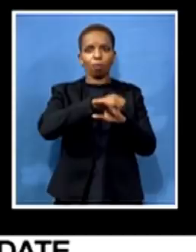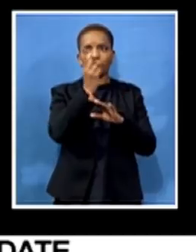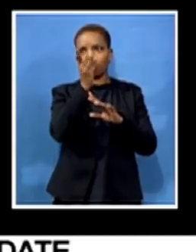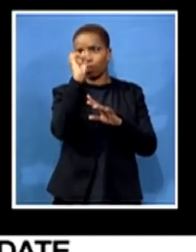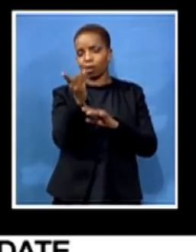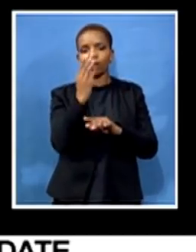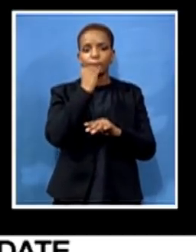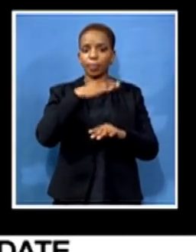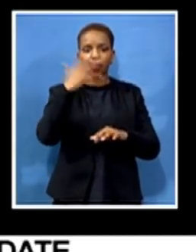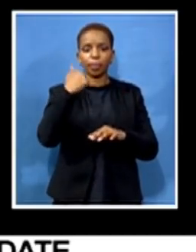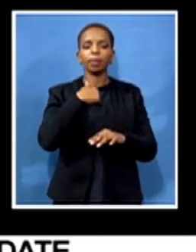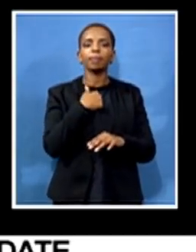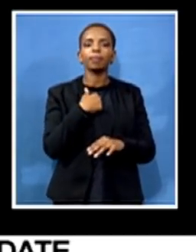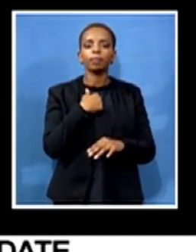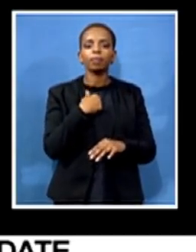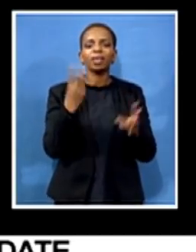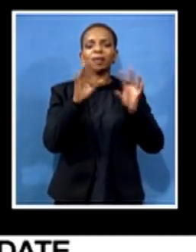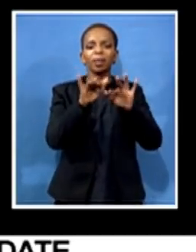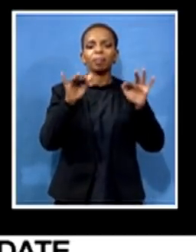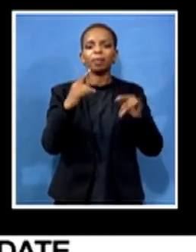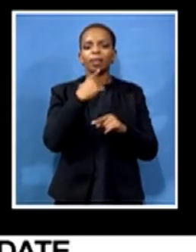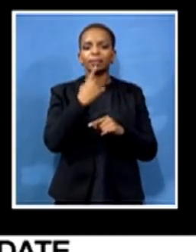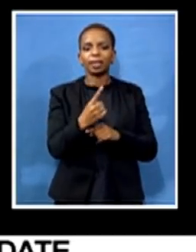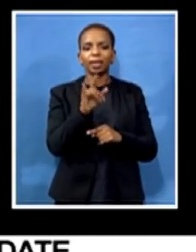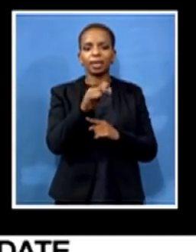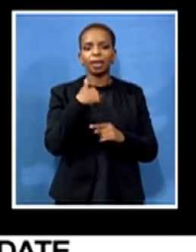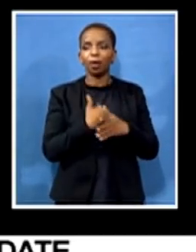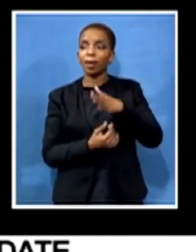going to leave before the time that I was invited for.